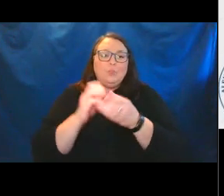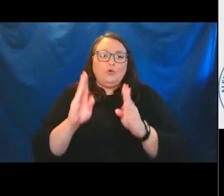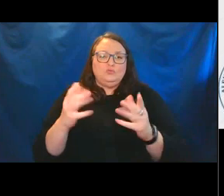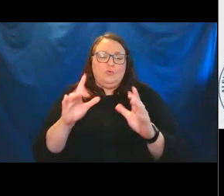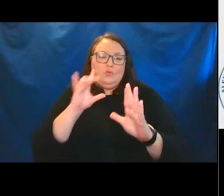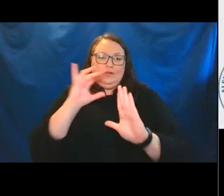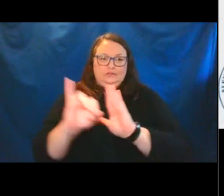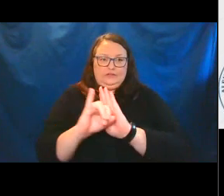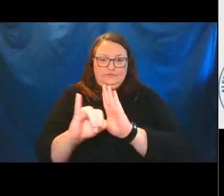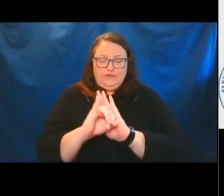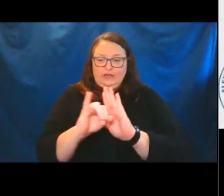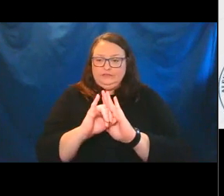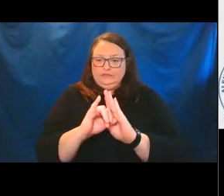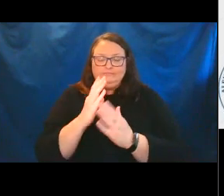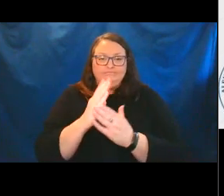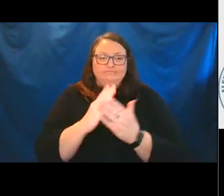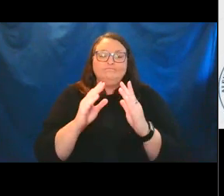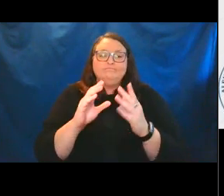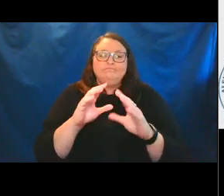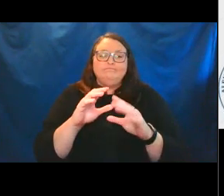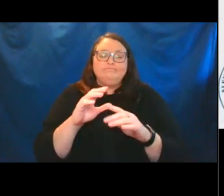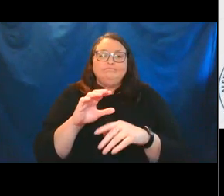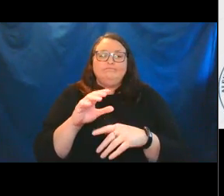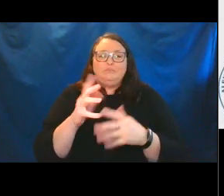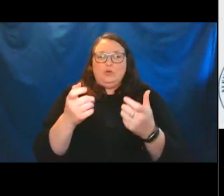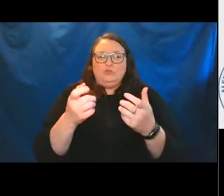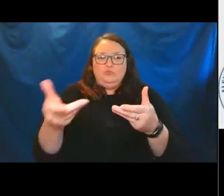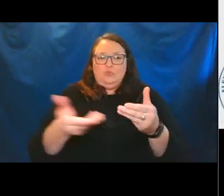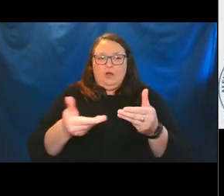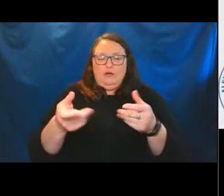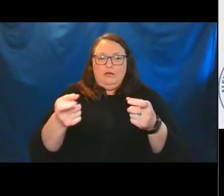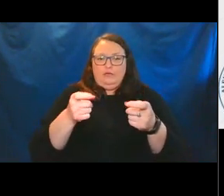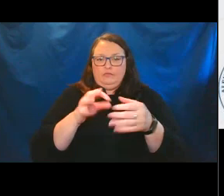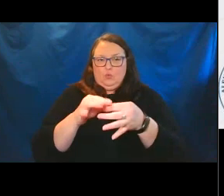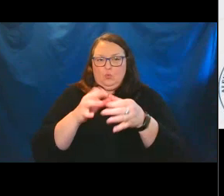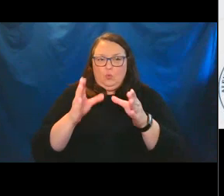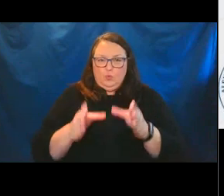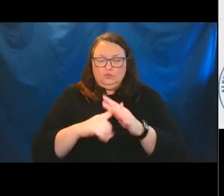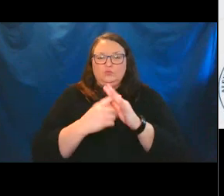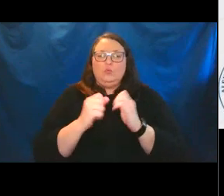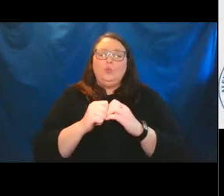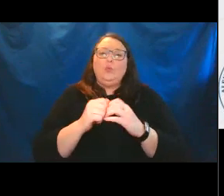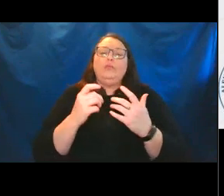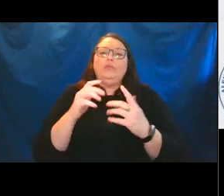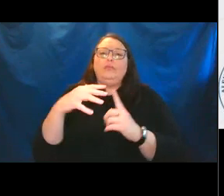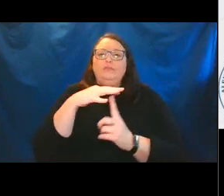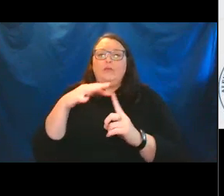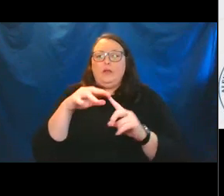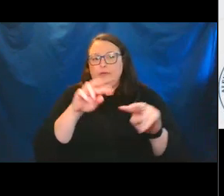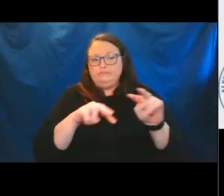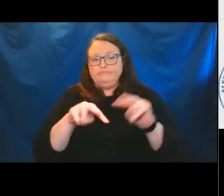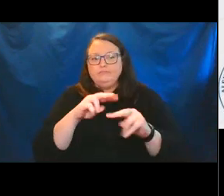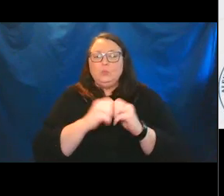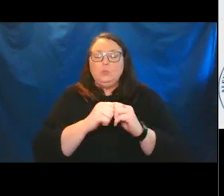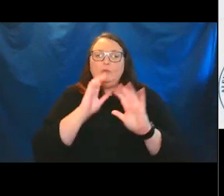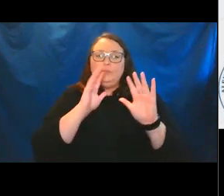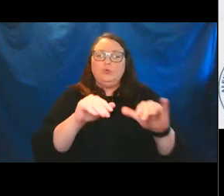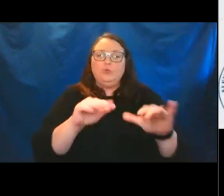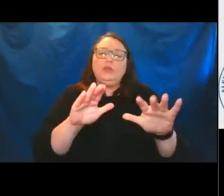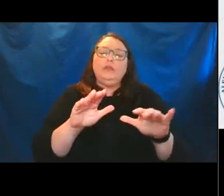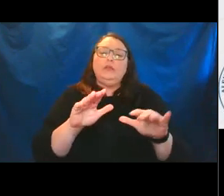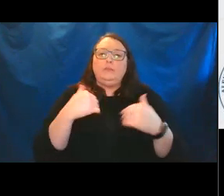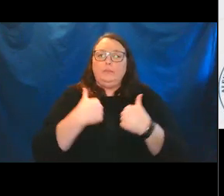has wanting to hire a coordinator within their region to start with their environmental monitoring on marine mammals. Plinkett and Haida, as I